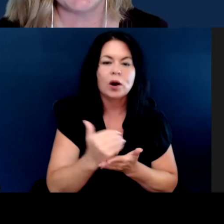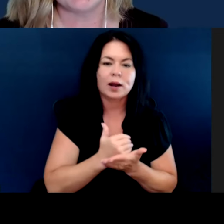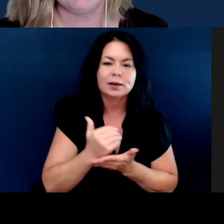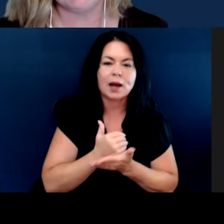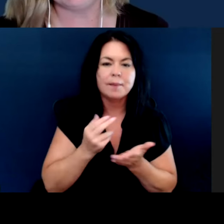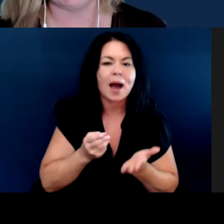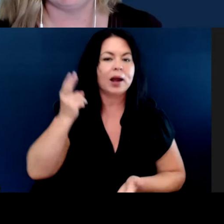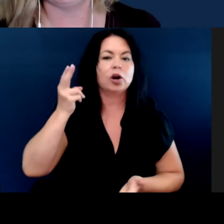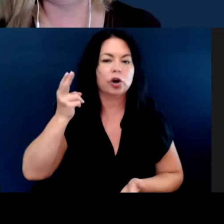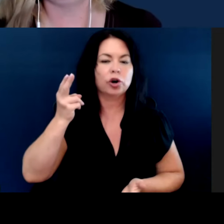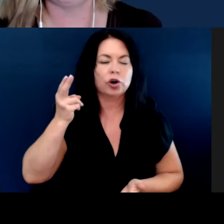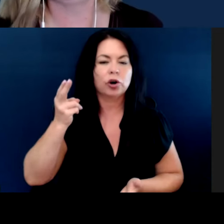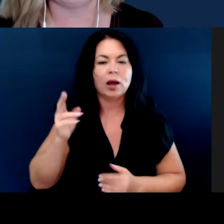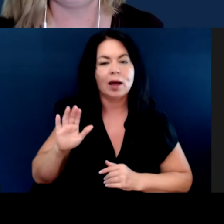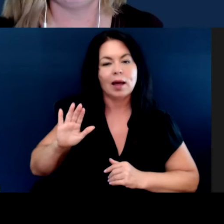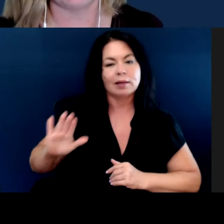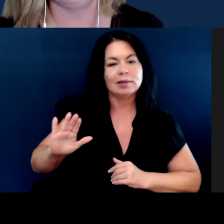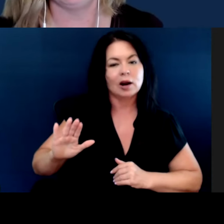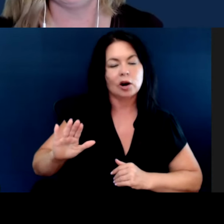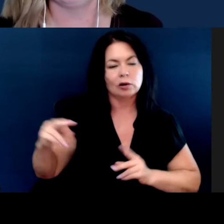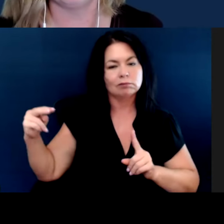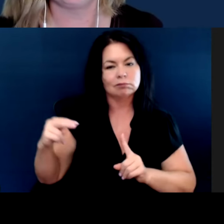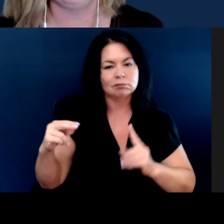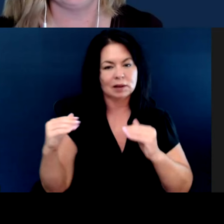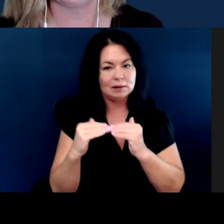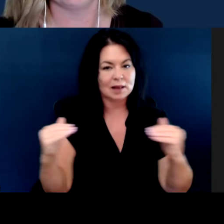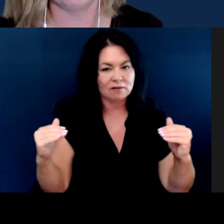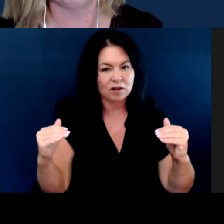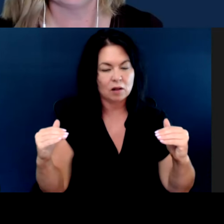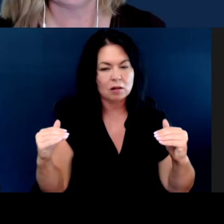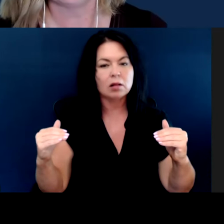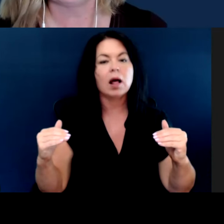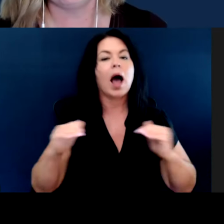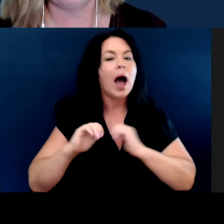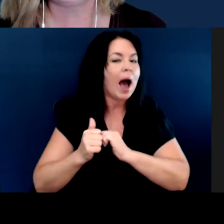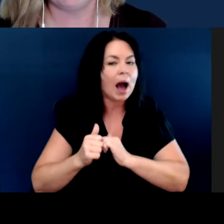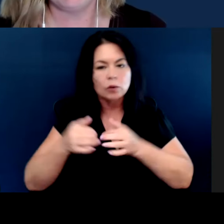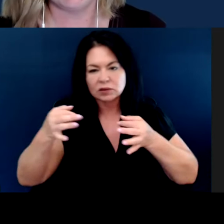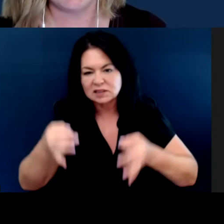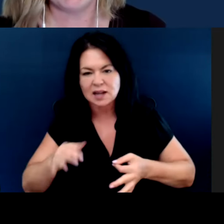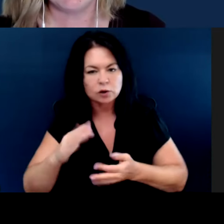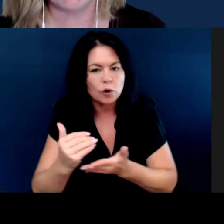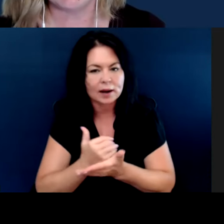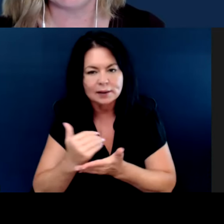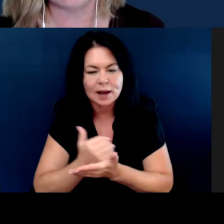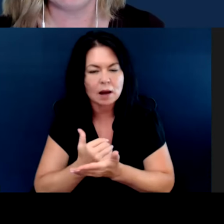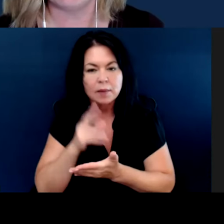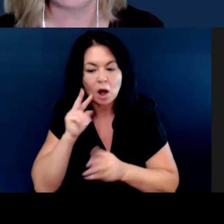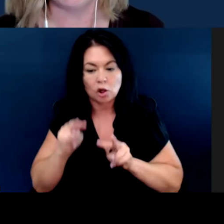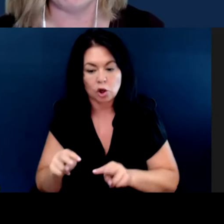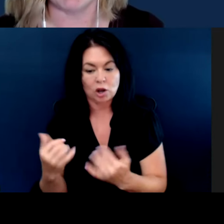the threshold they're going to take is based off the filing from 2 years ago. So it's called the Income Related